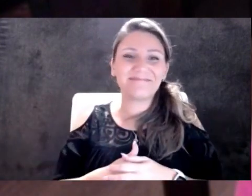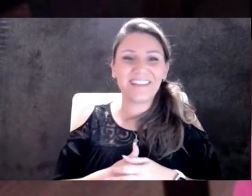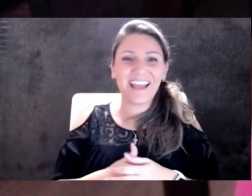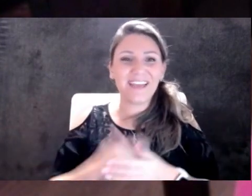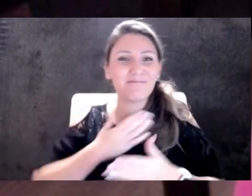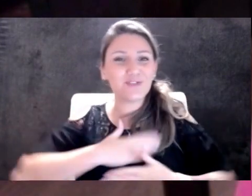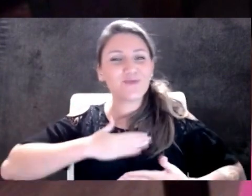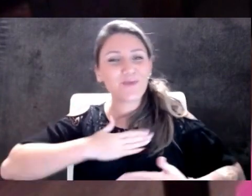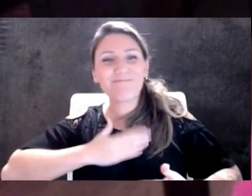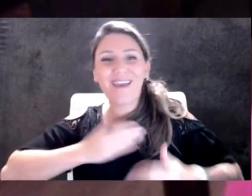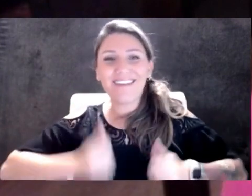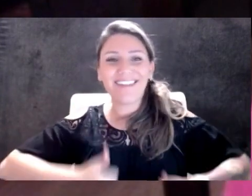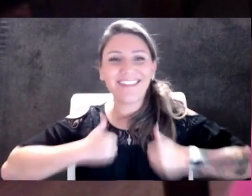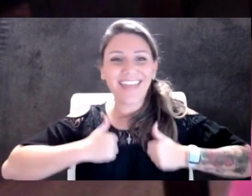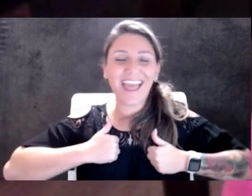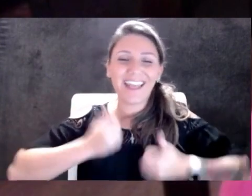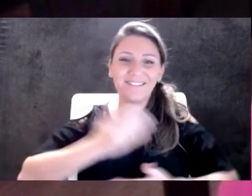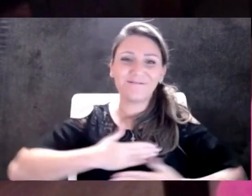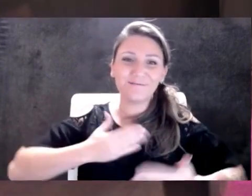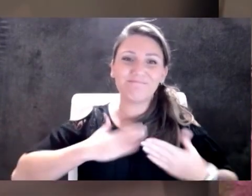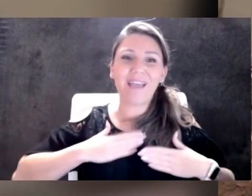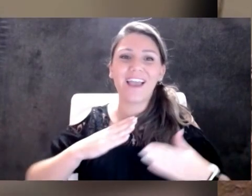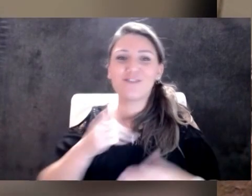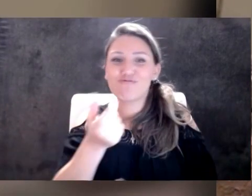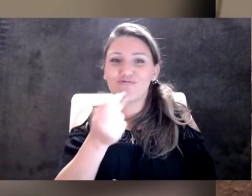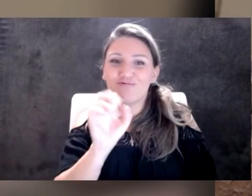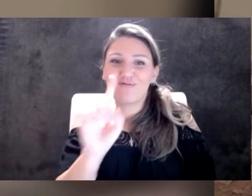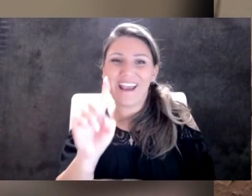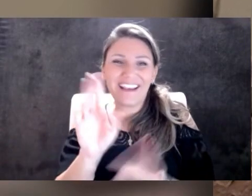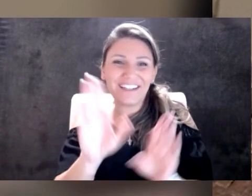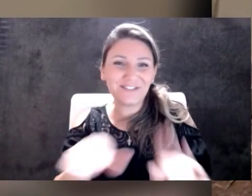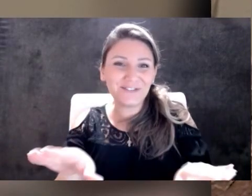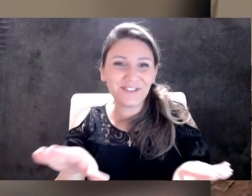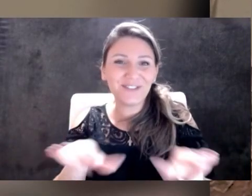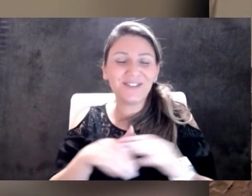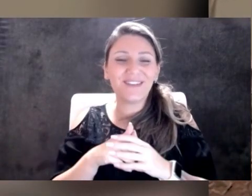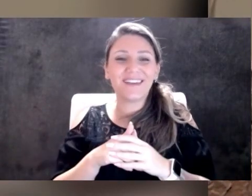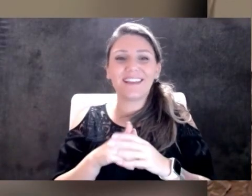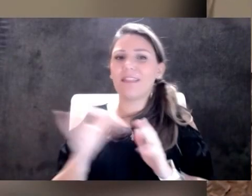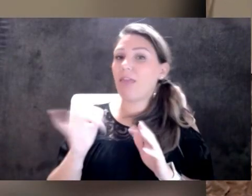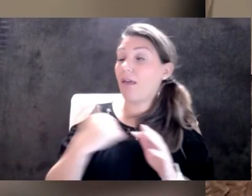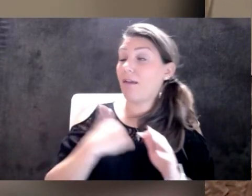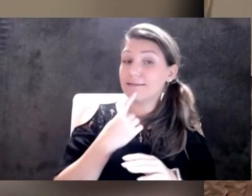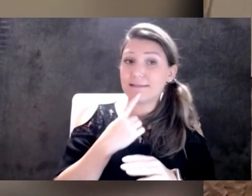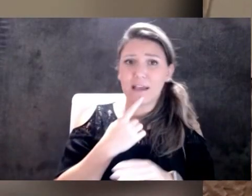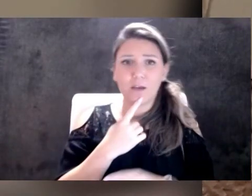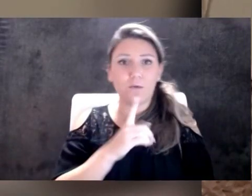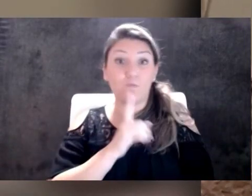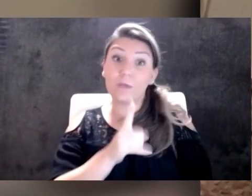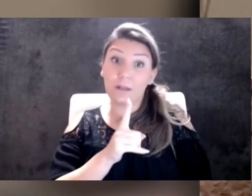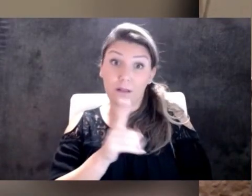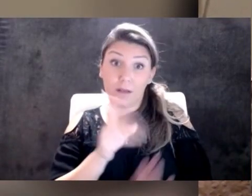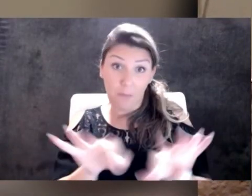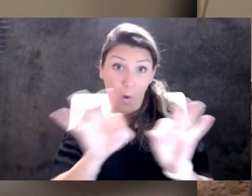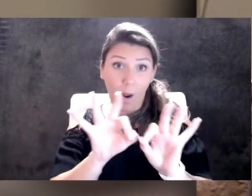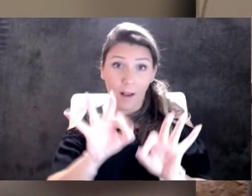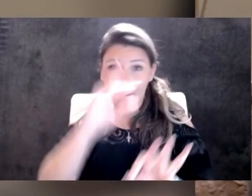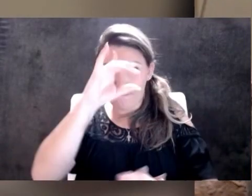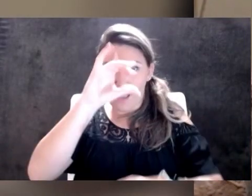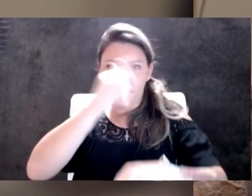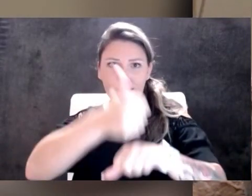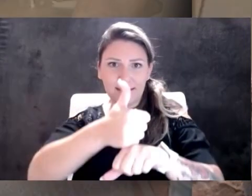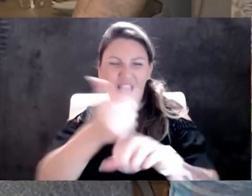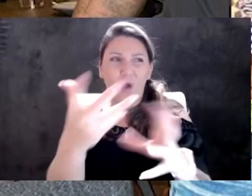enjoying my grandchildren. And, and like I said, you really have to have the mindset that you want to be